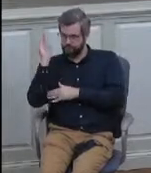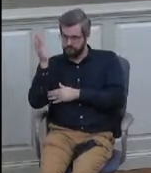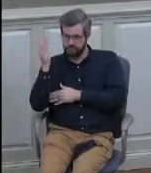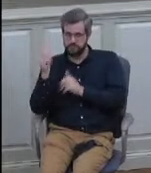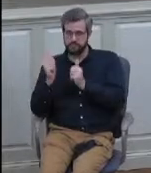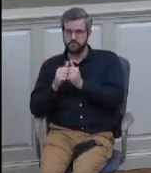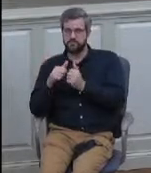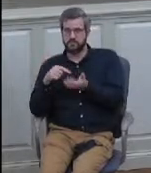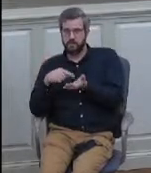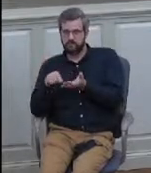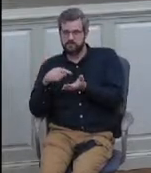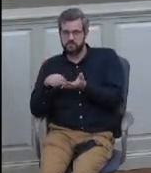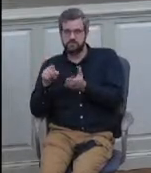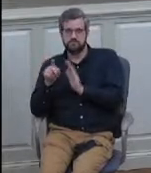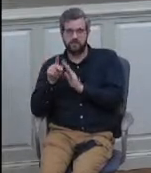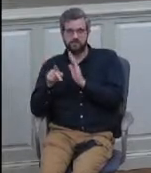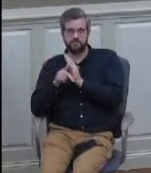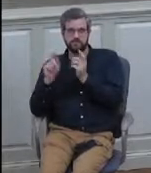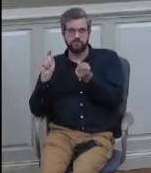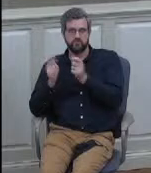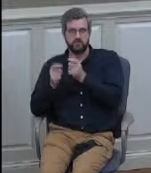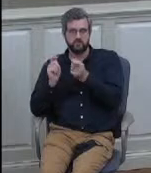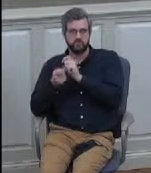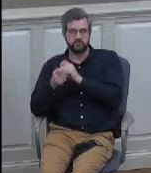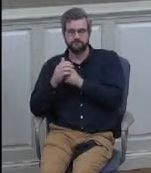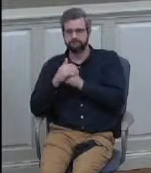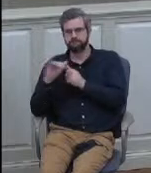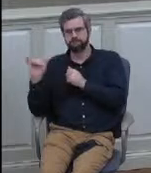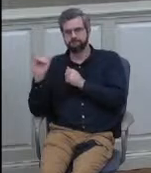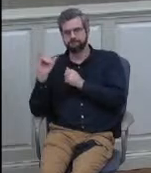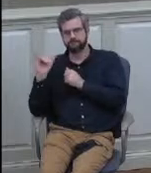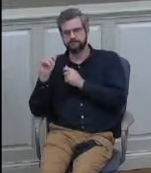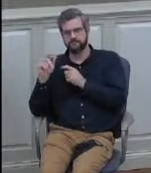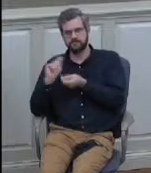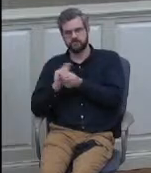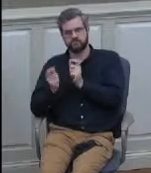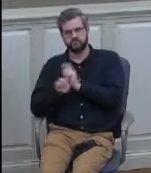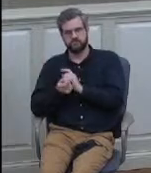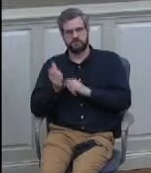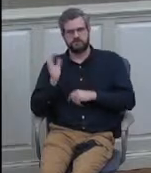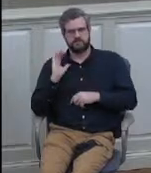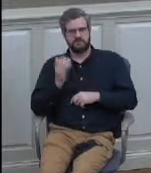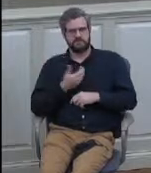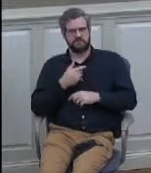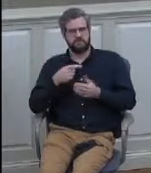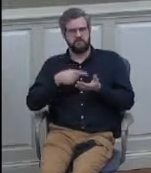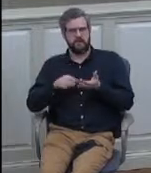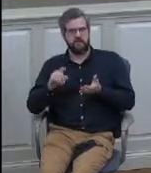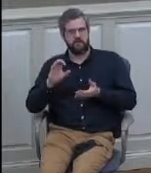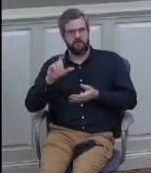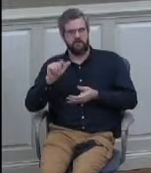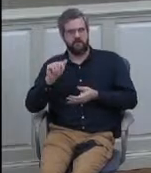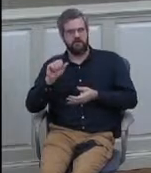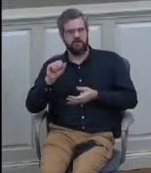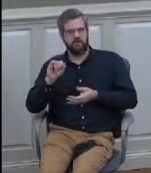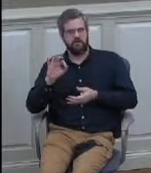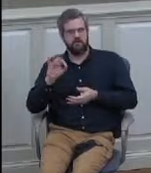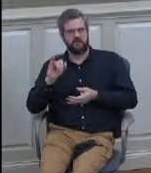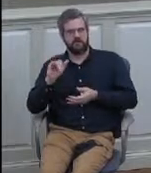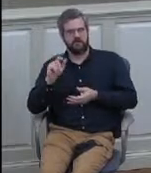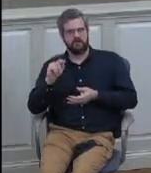compensation policy changes and also revisions to our company, our city's pay classification structure. Those